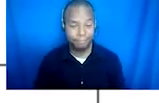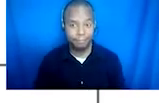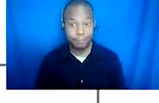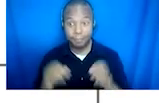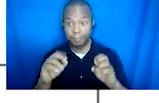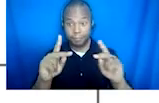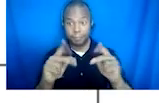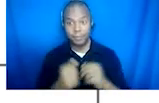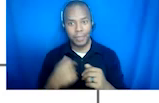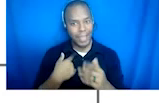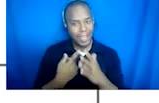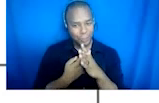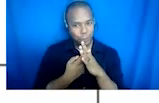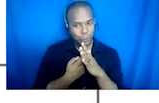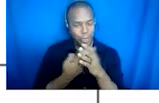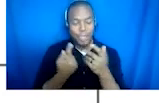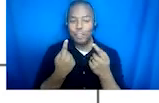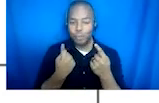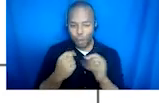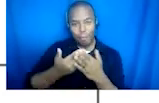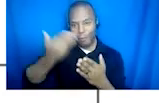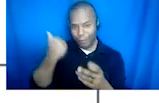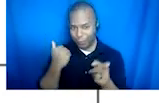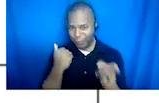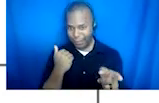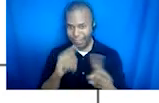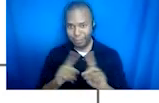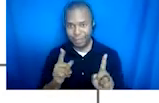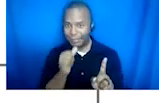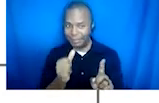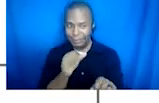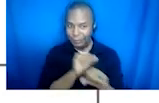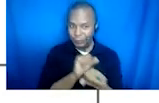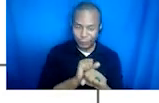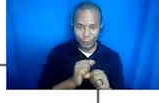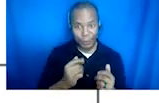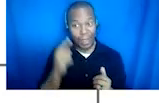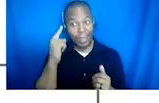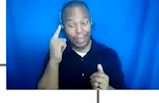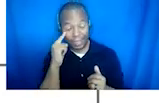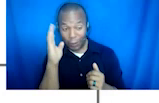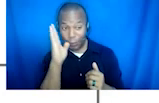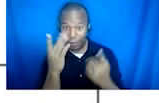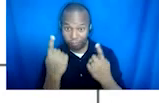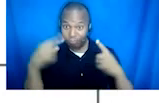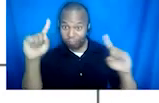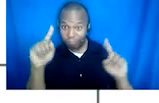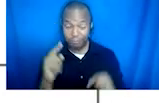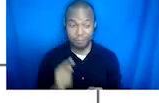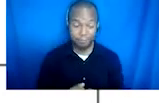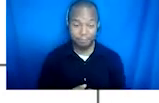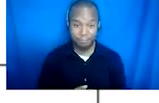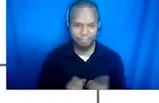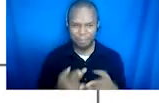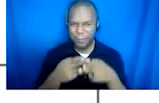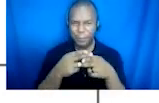Okay, so I tried to do this earlier when I did this presentation earlier and it didn't work. I really think it's going to work this time. It's just a